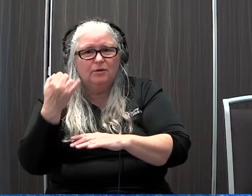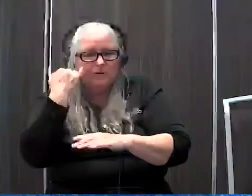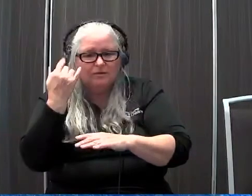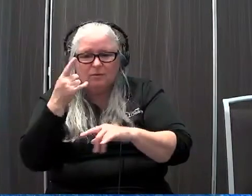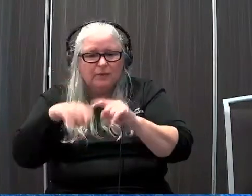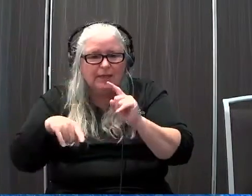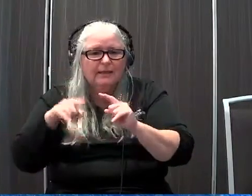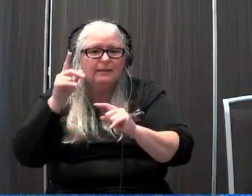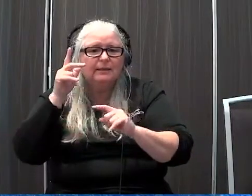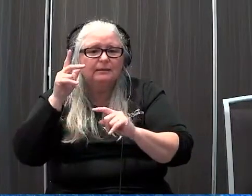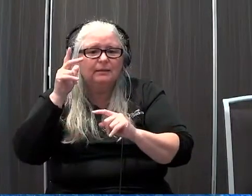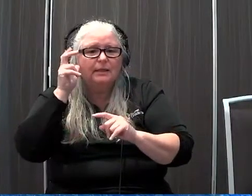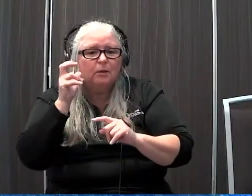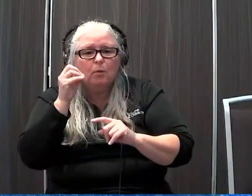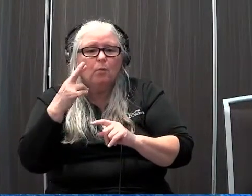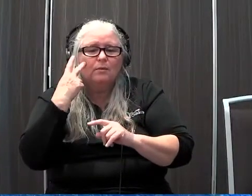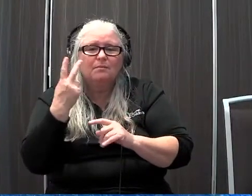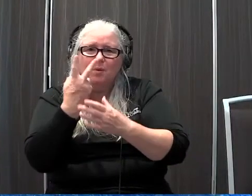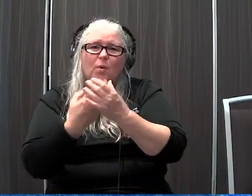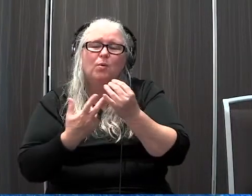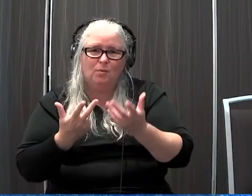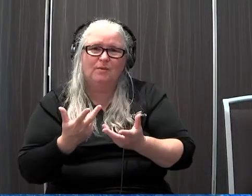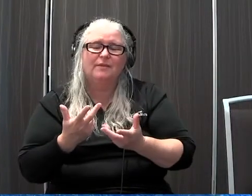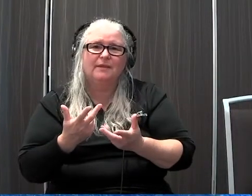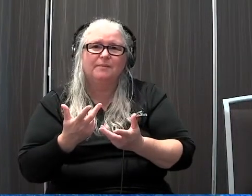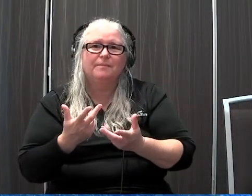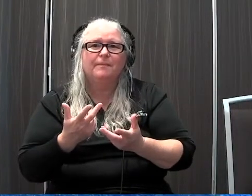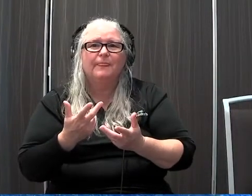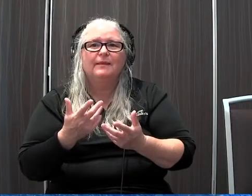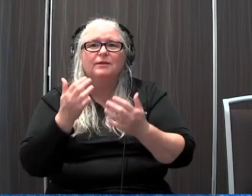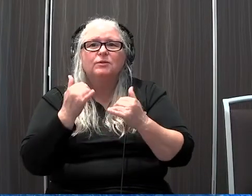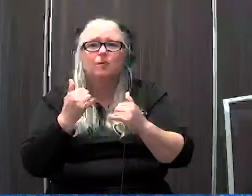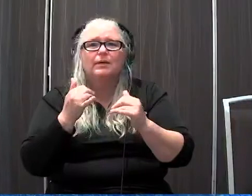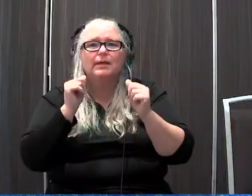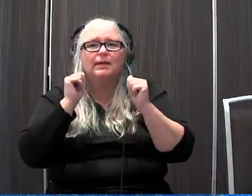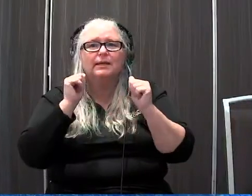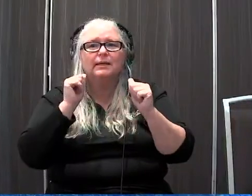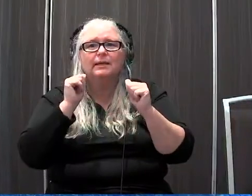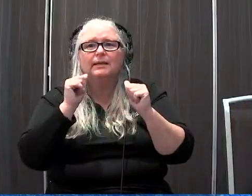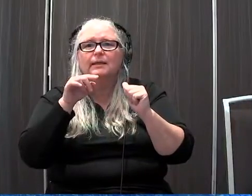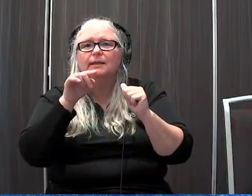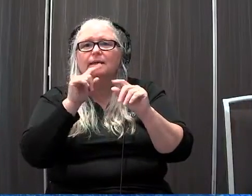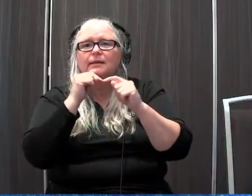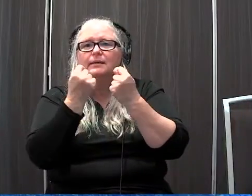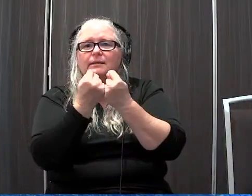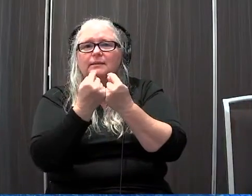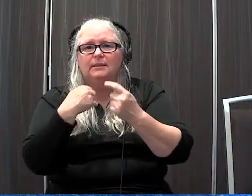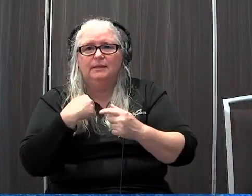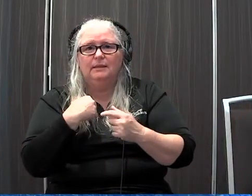sense. So team members here could be a teacher of the deafblind and definitely an